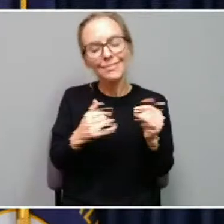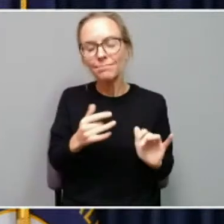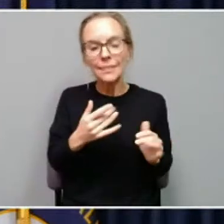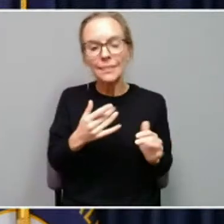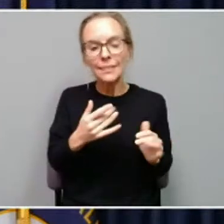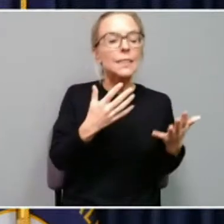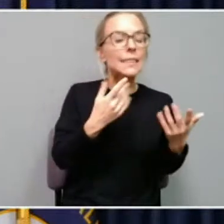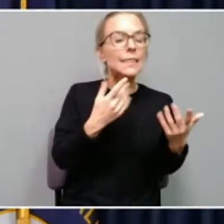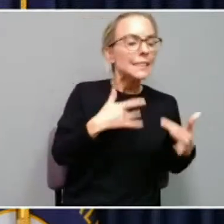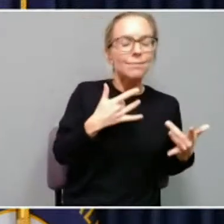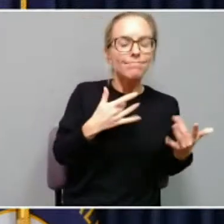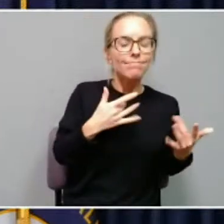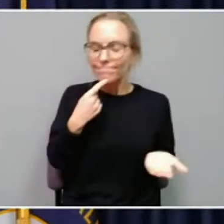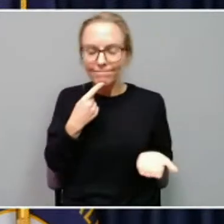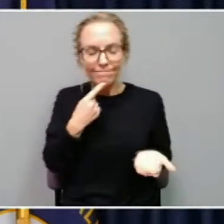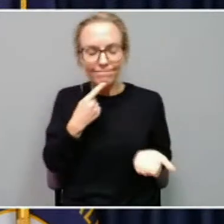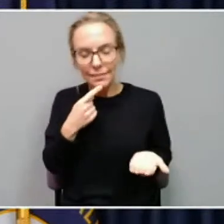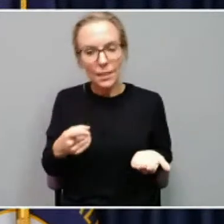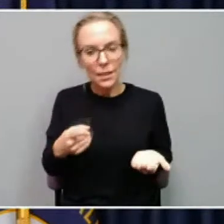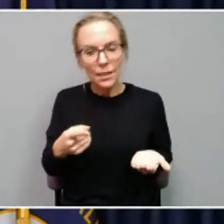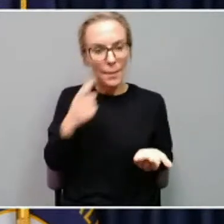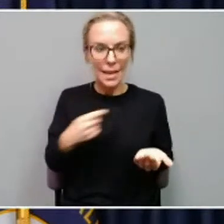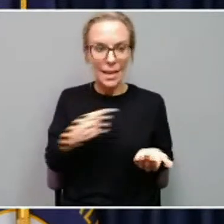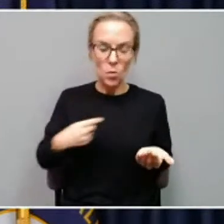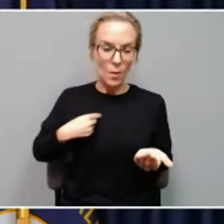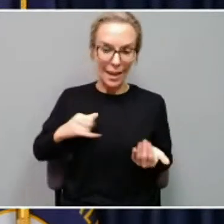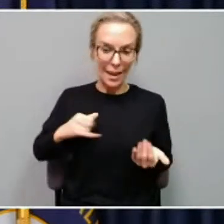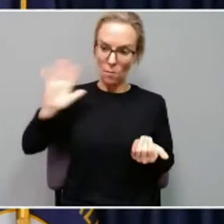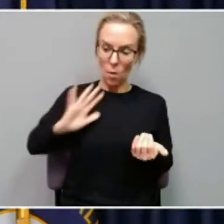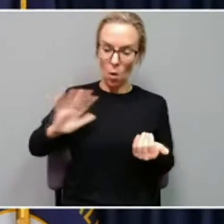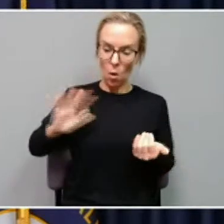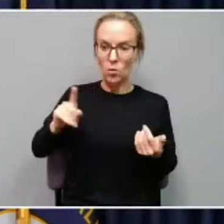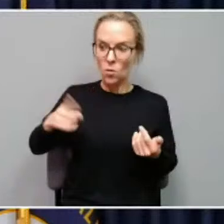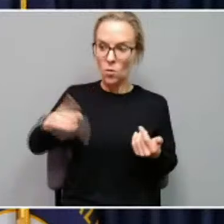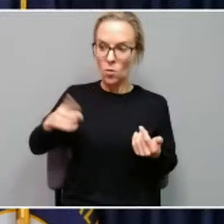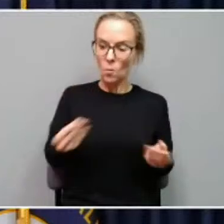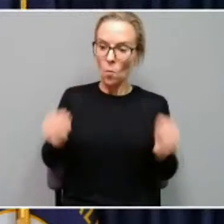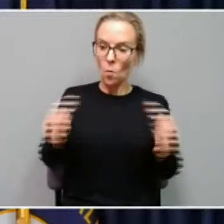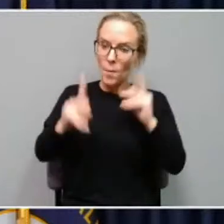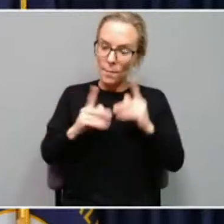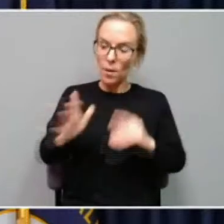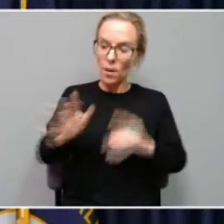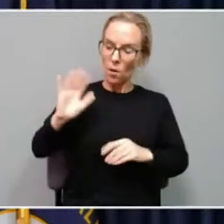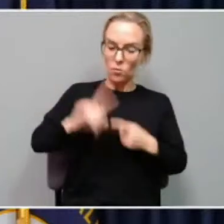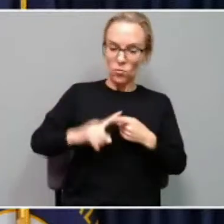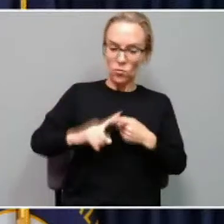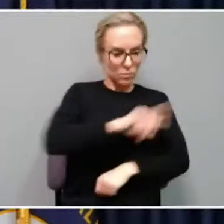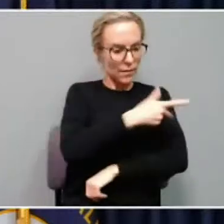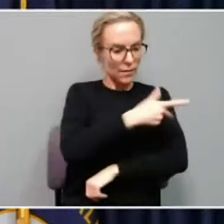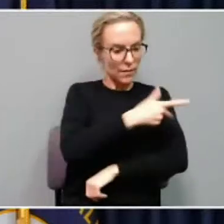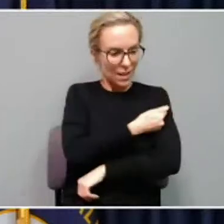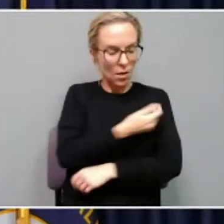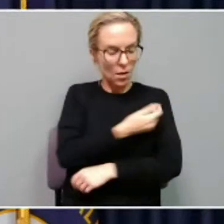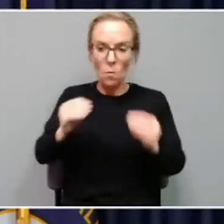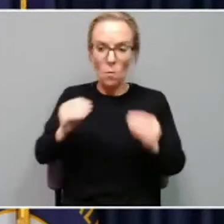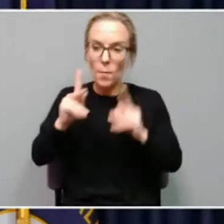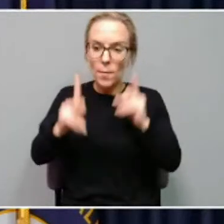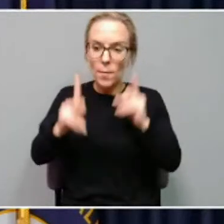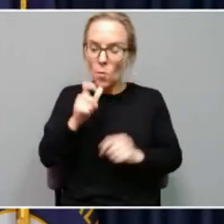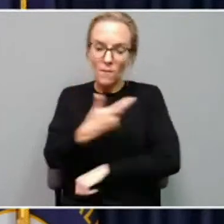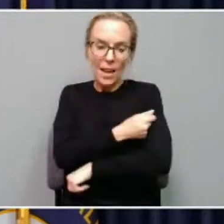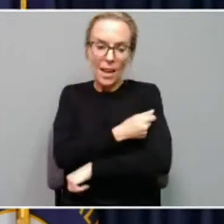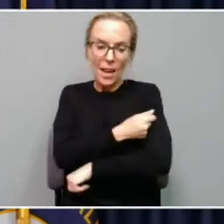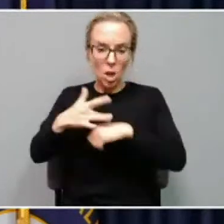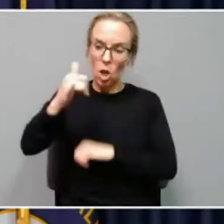wanted to, when we had it out there, then we might be in a very different place now. Having that much of our population vaccinated earlier, we might not